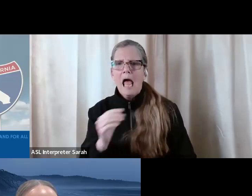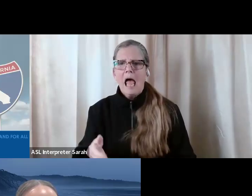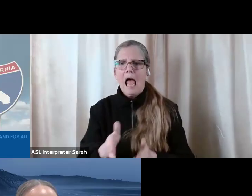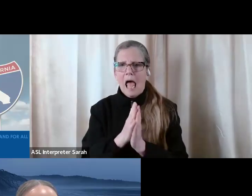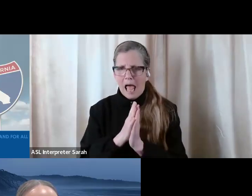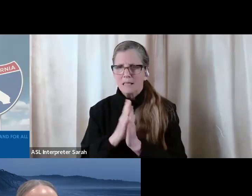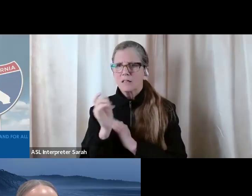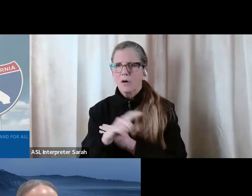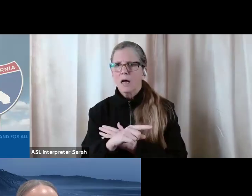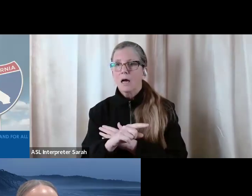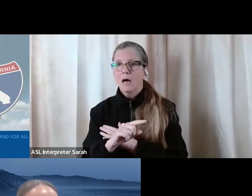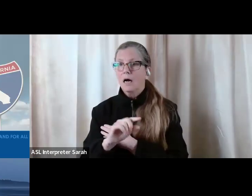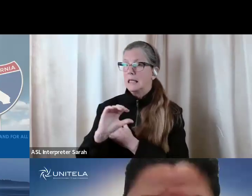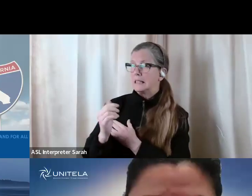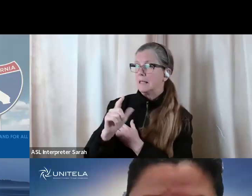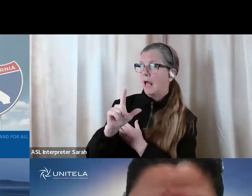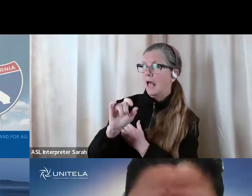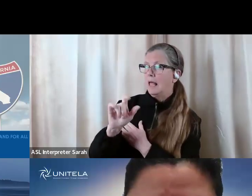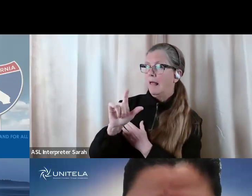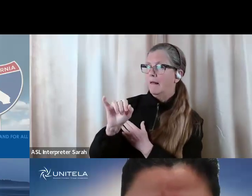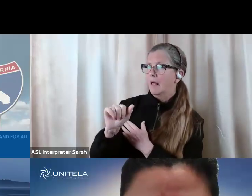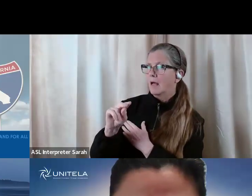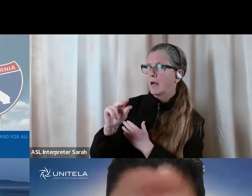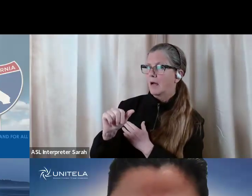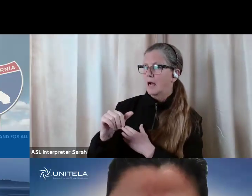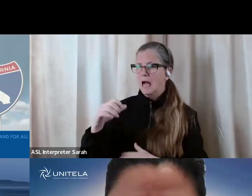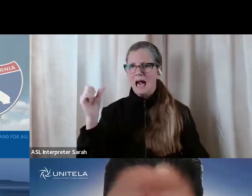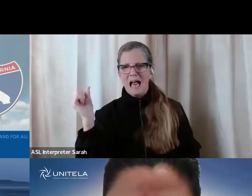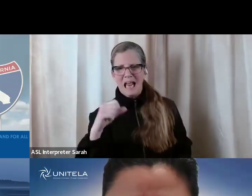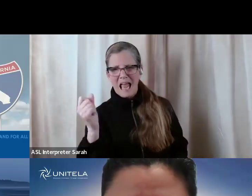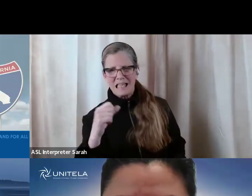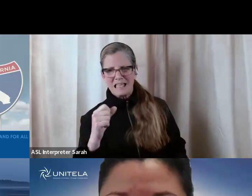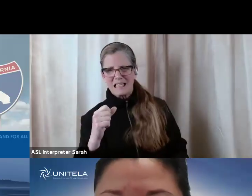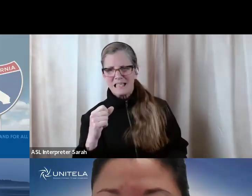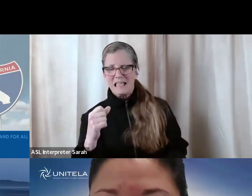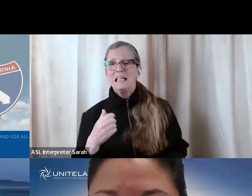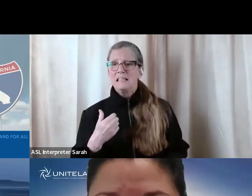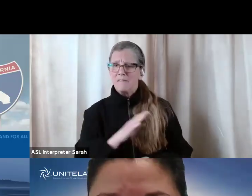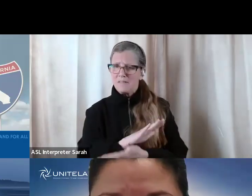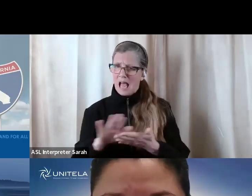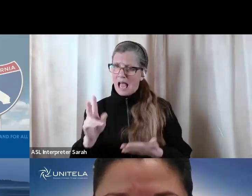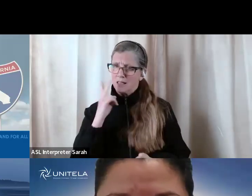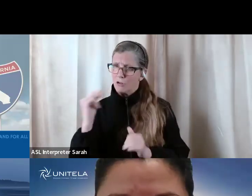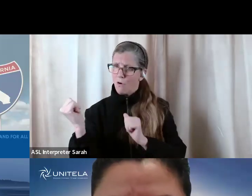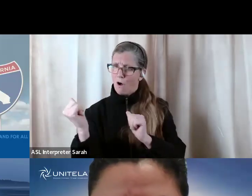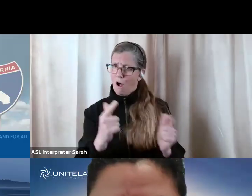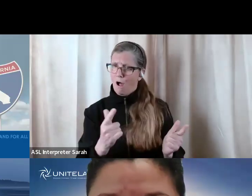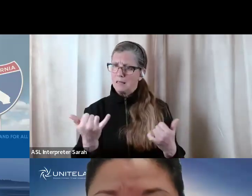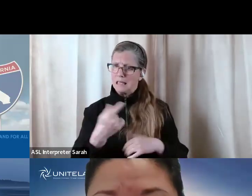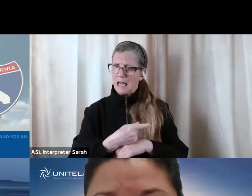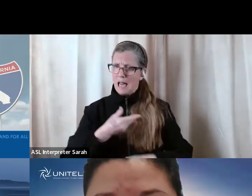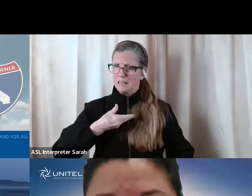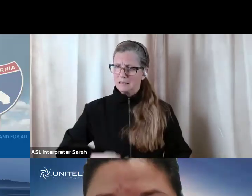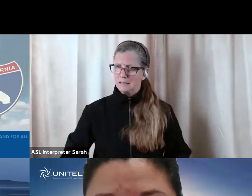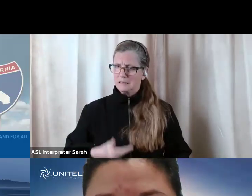like we have Liliana. Oh, yes. I'm never sure to ask questions. It's a pleasure to see you all today. My name is Liliana